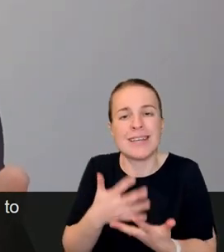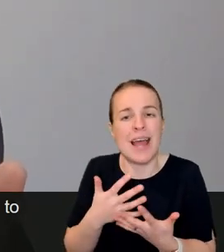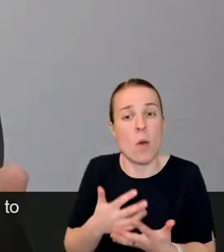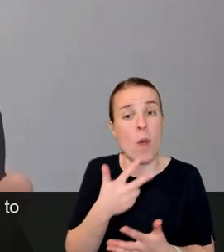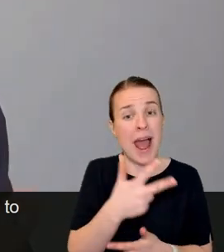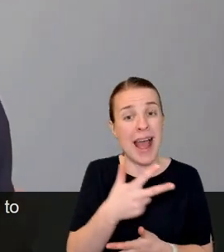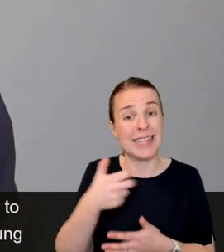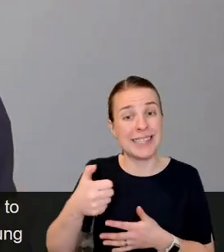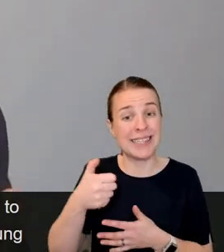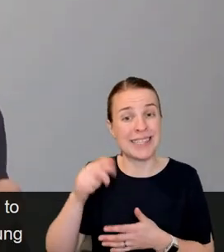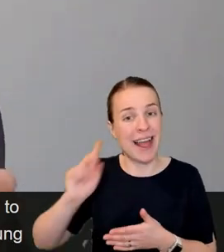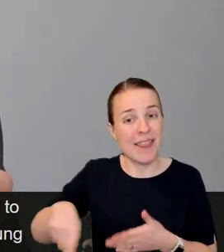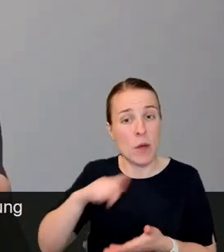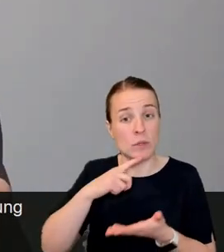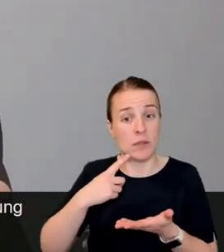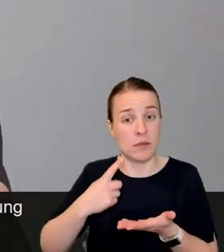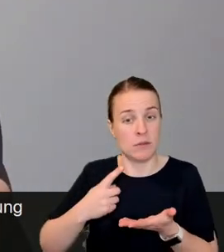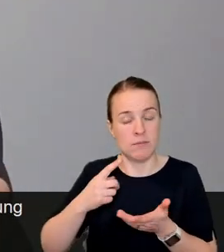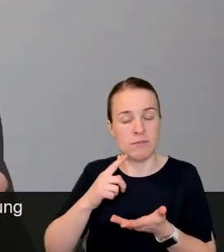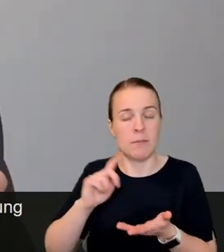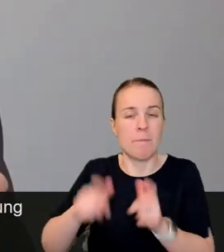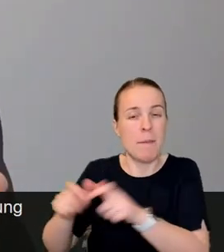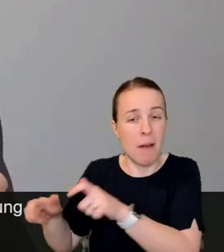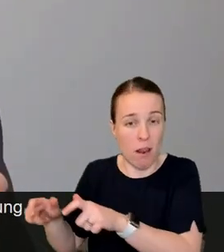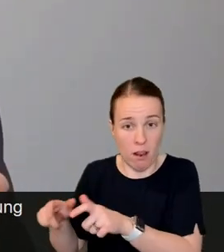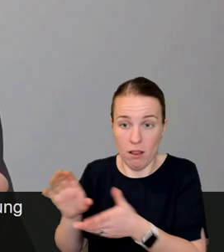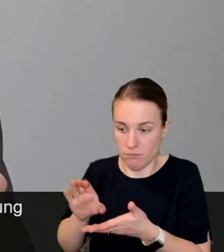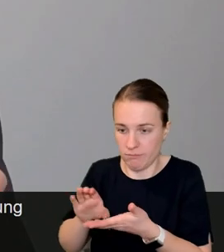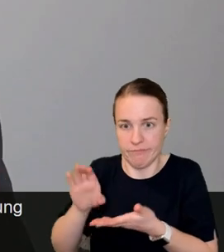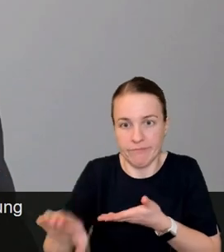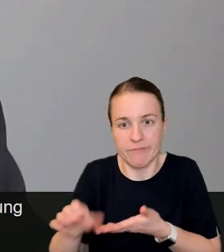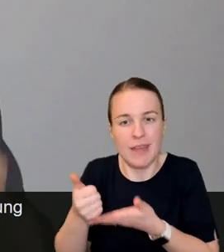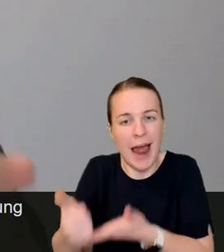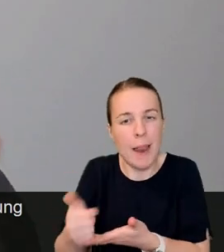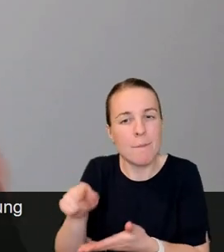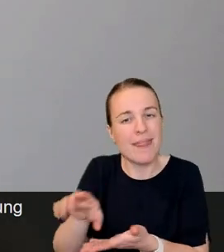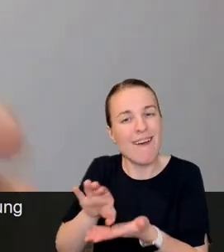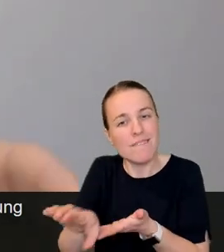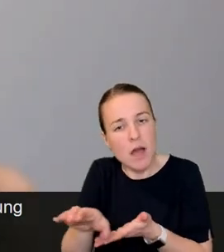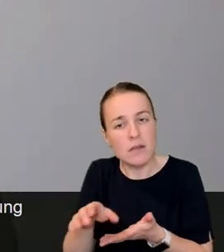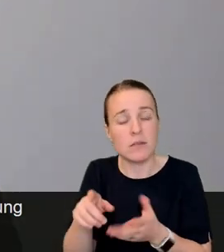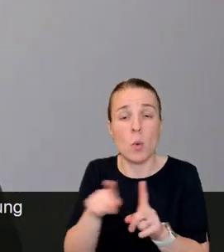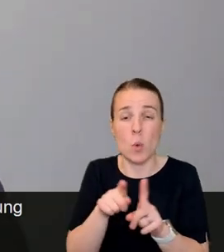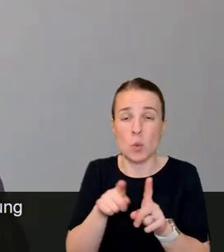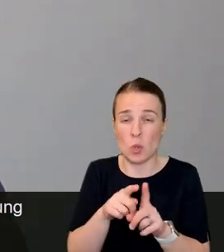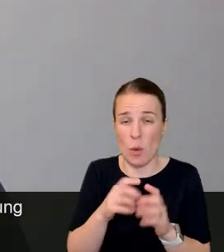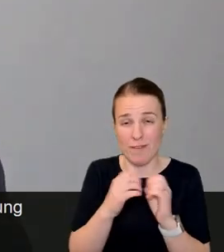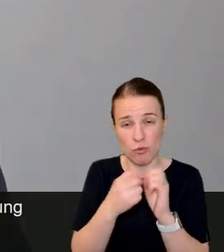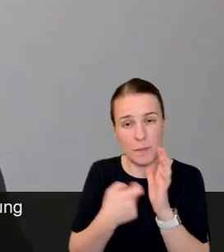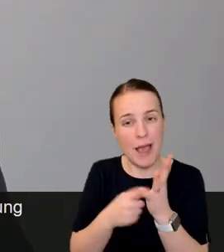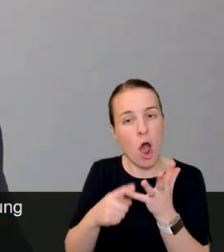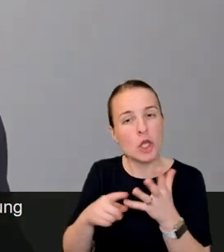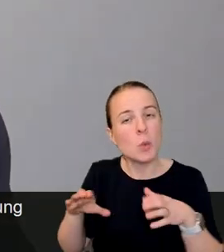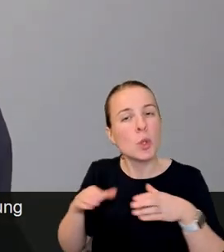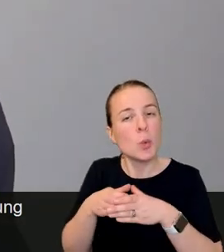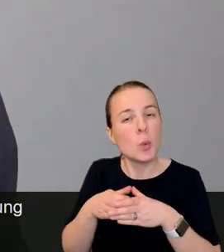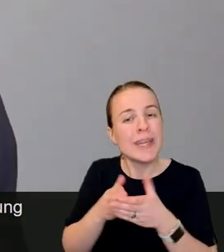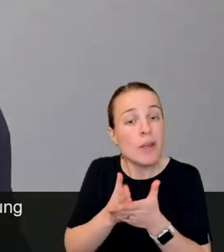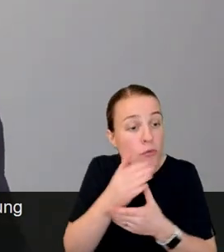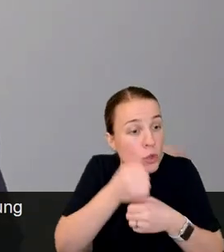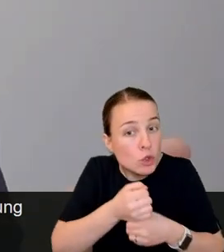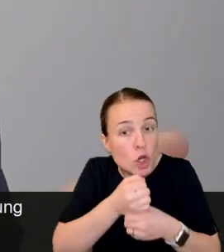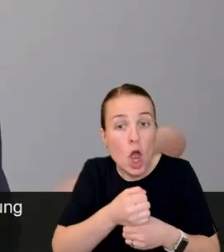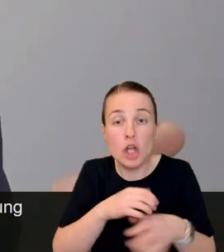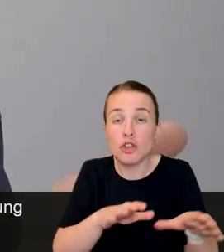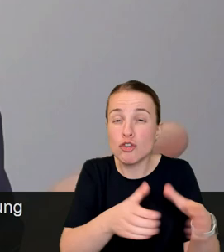Fund, 110,000 young people benefiting from VRU through church groups and youth centres. And here's the really good